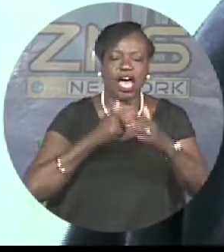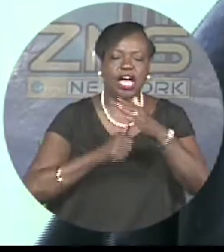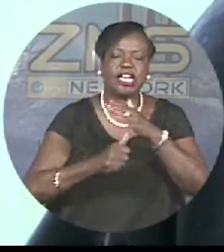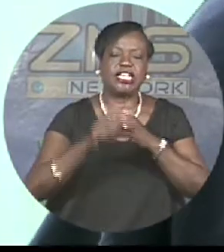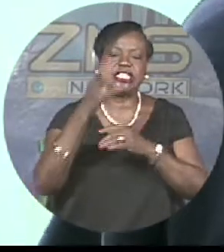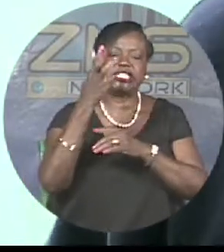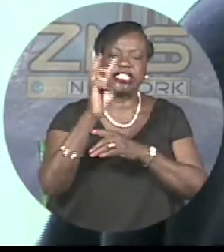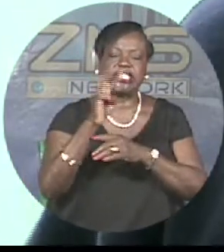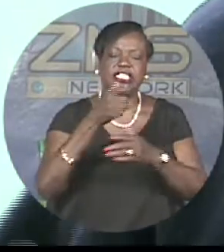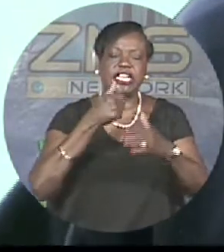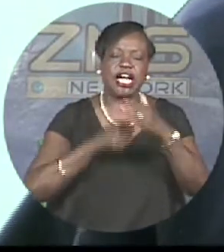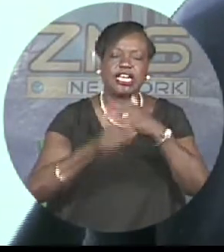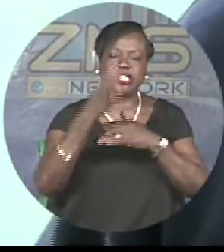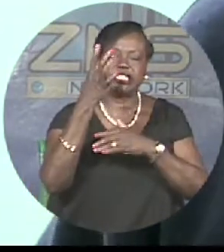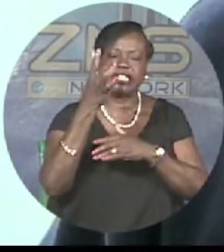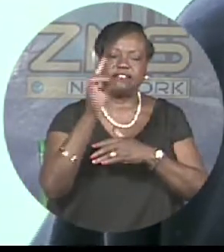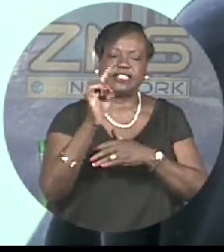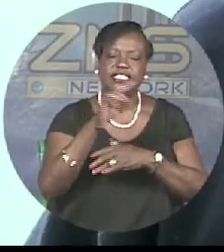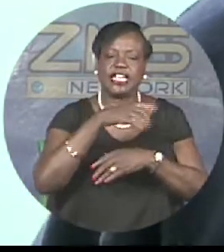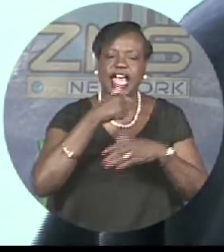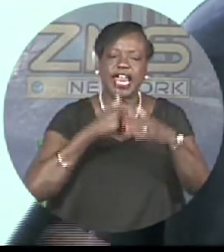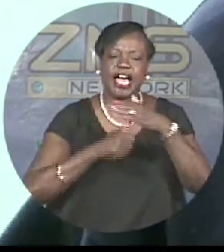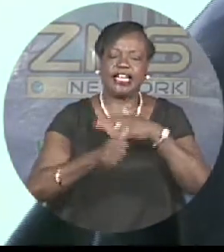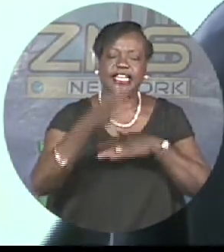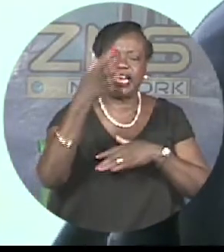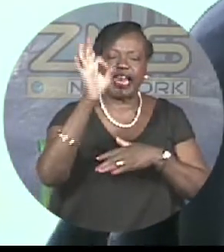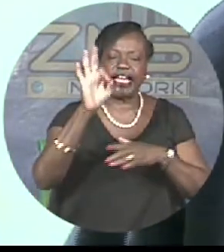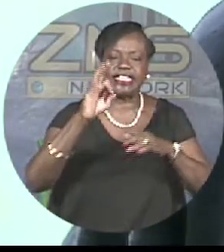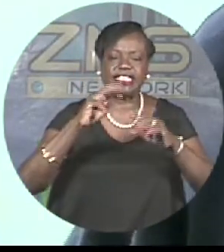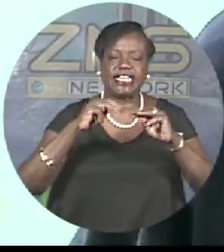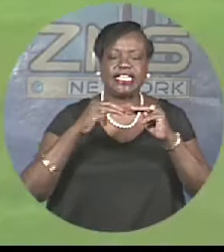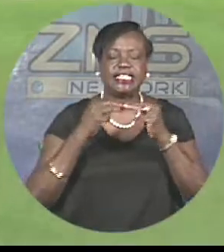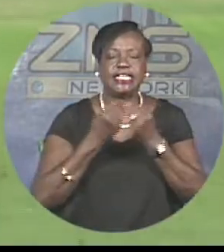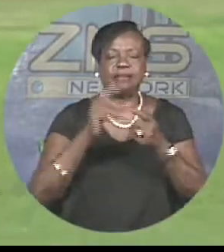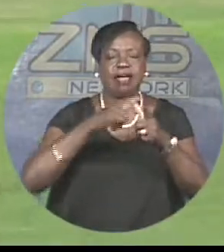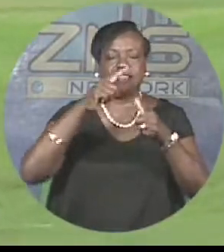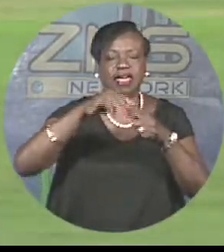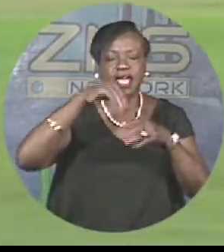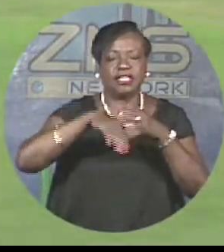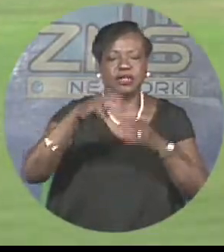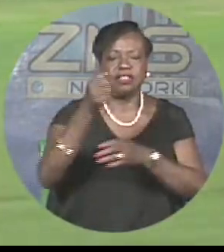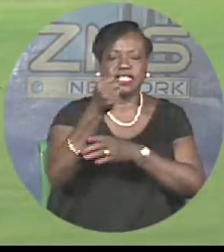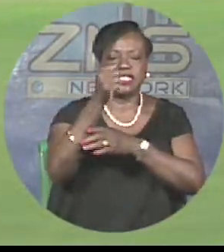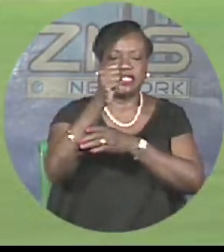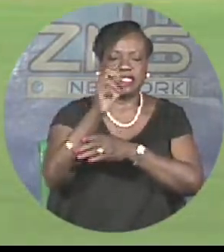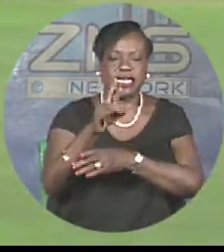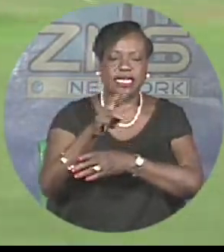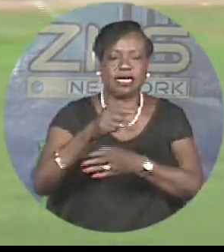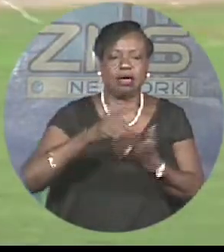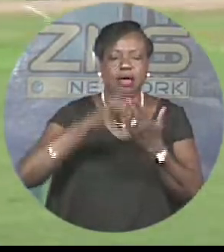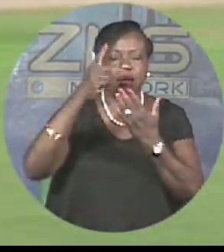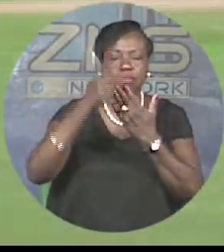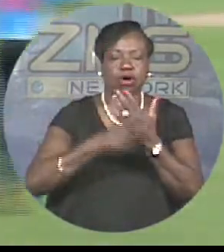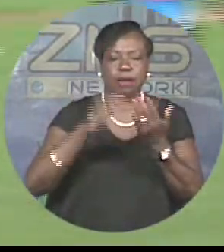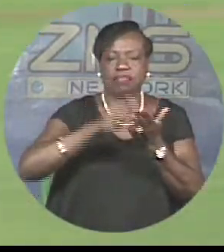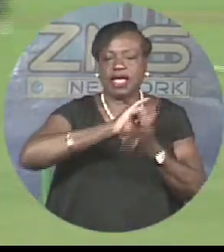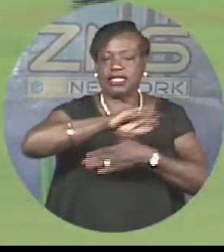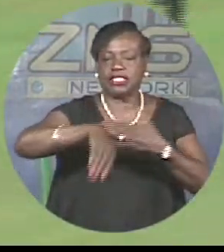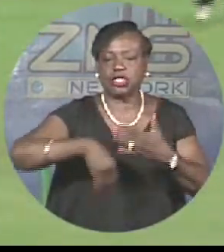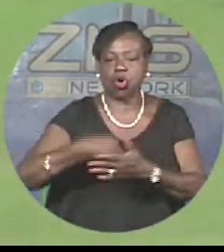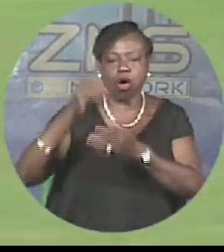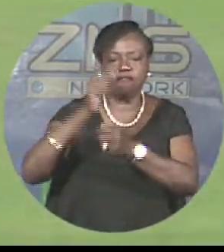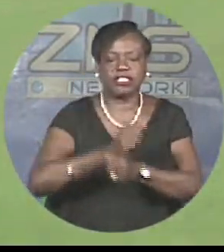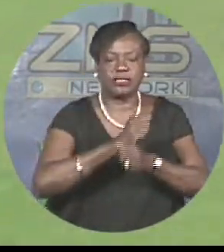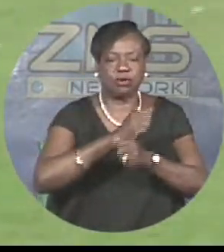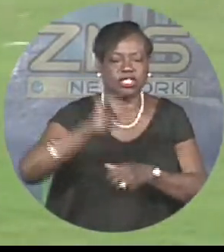under 17, under 19, and then finally into our senior program. And that'll do it for sports. Once again, I'm Jared